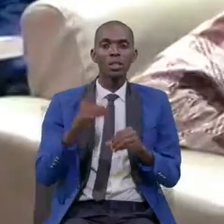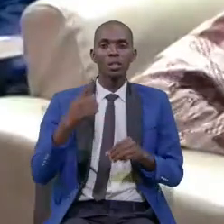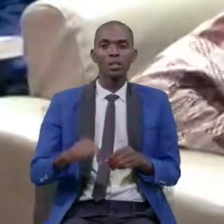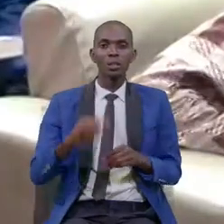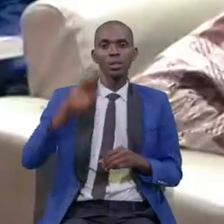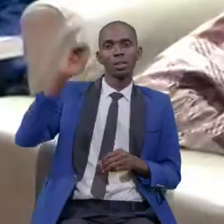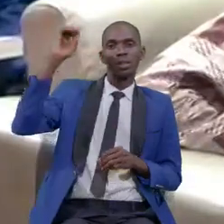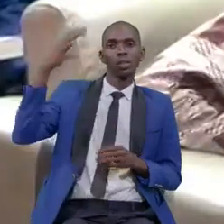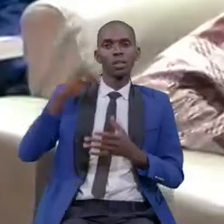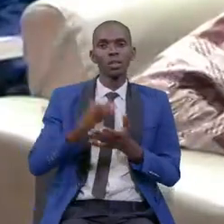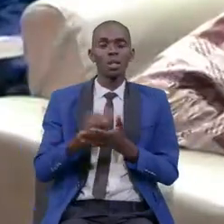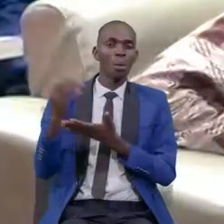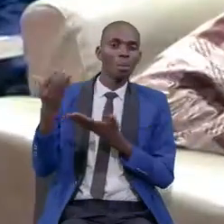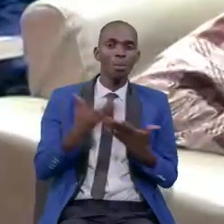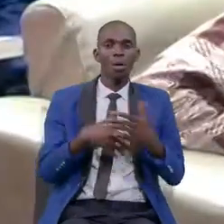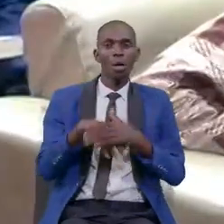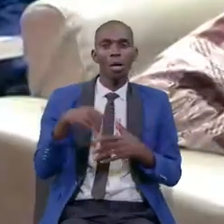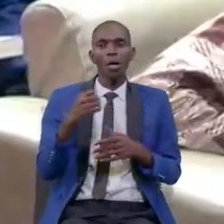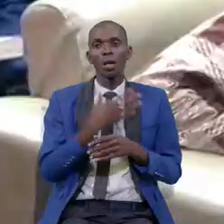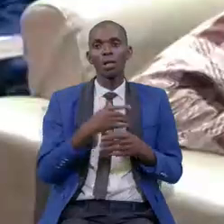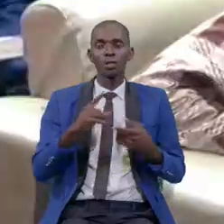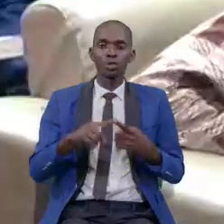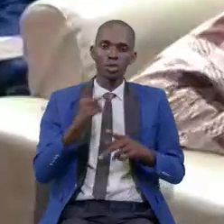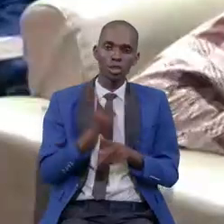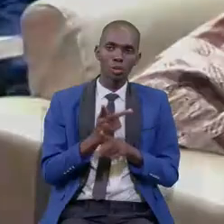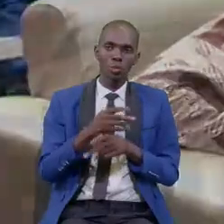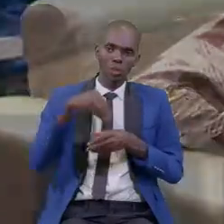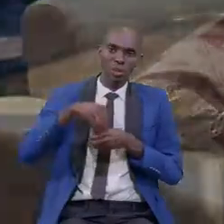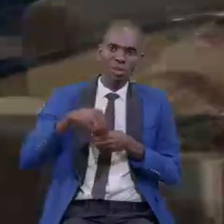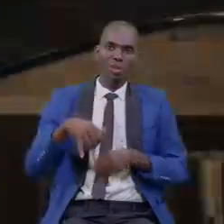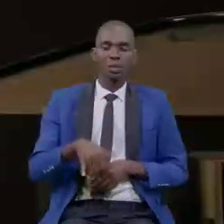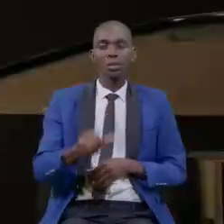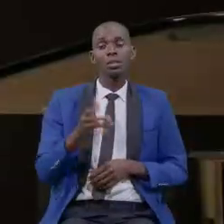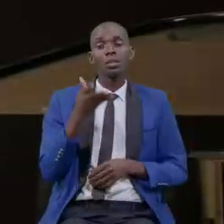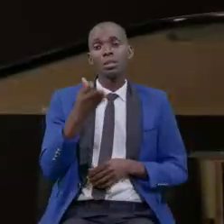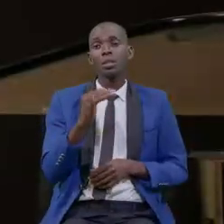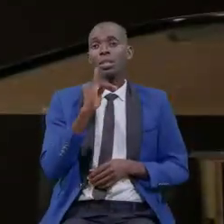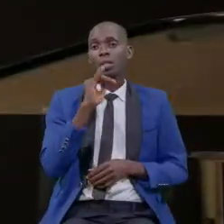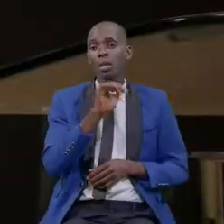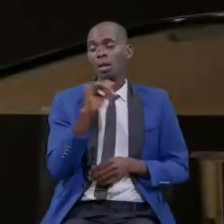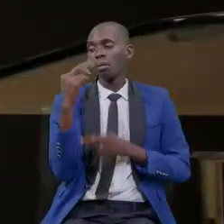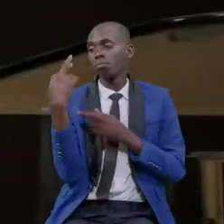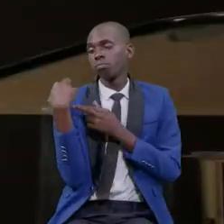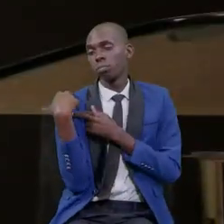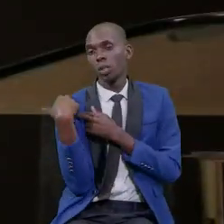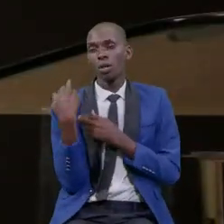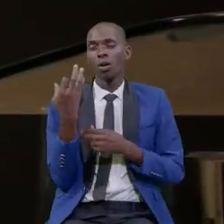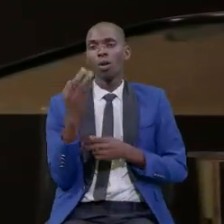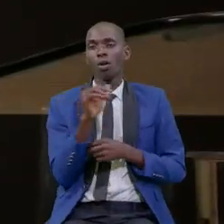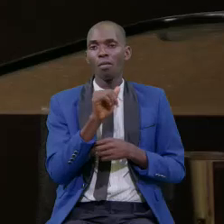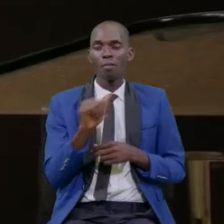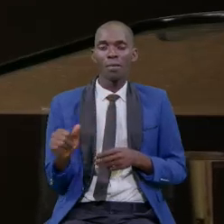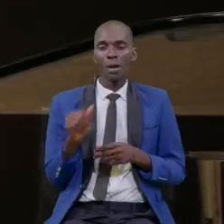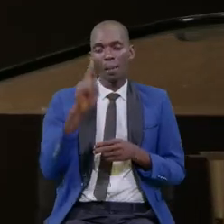out, that will keep you in. There is the responsibility of the believer